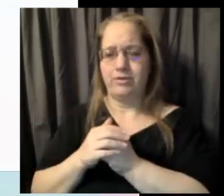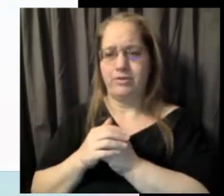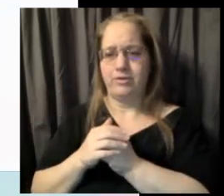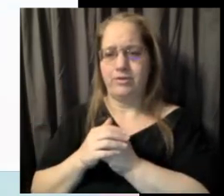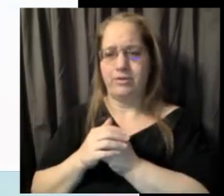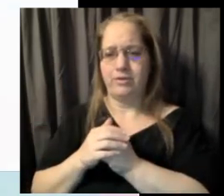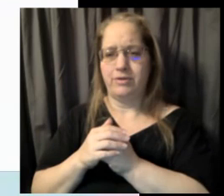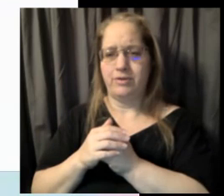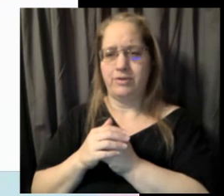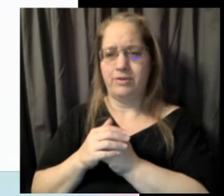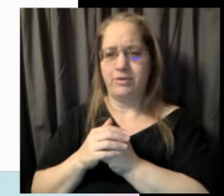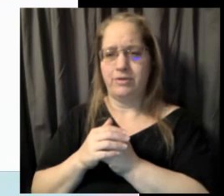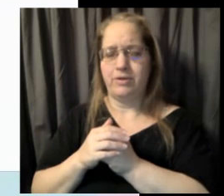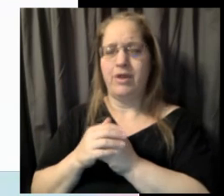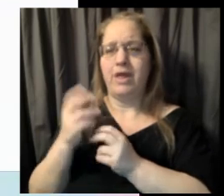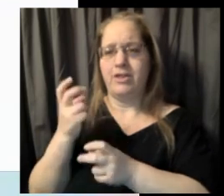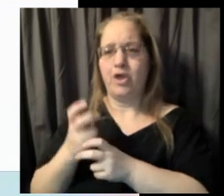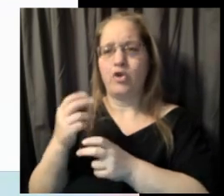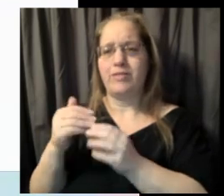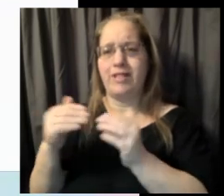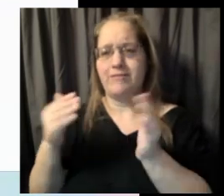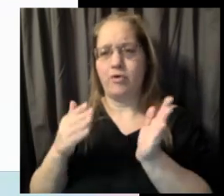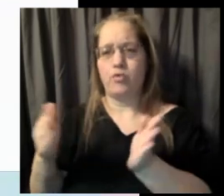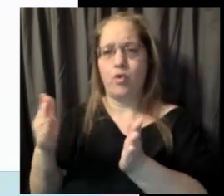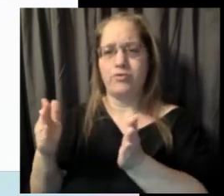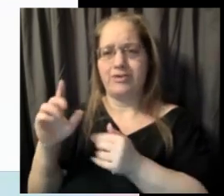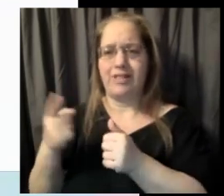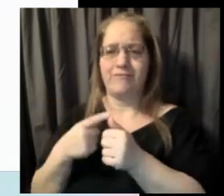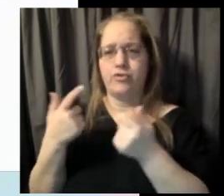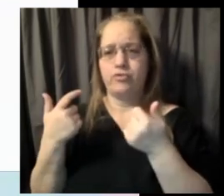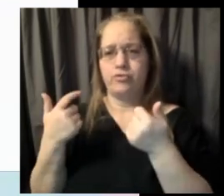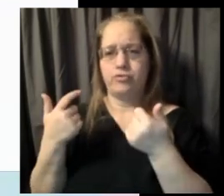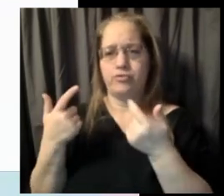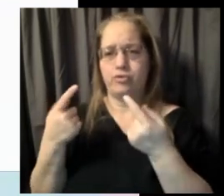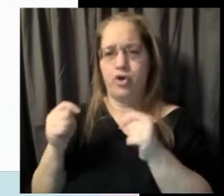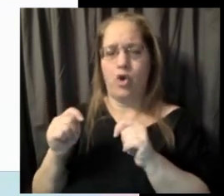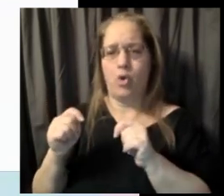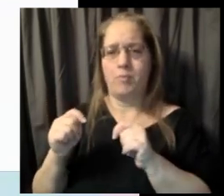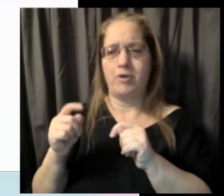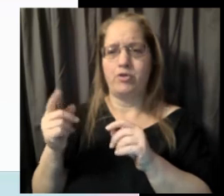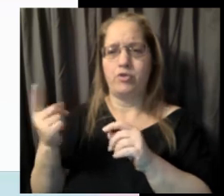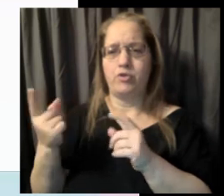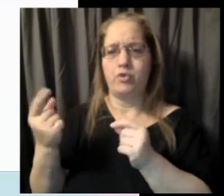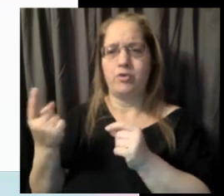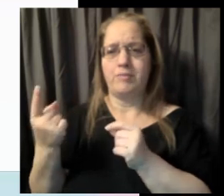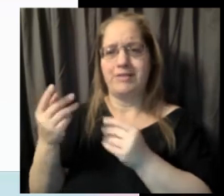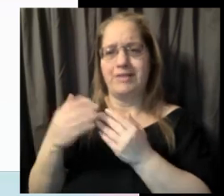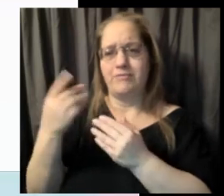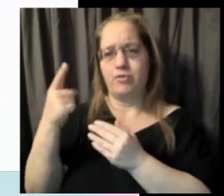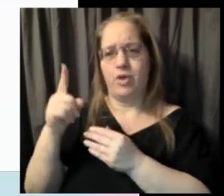that level of organization on the first go, but do something that's easy for you, like a one sheet that's like a brain